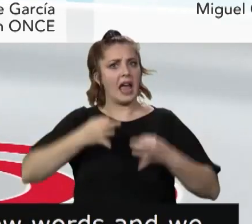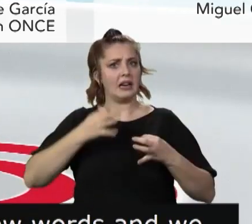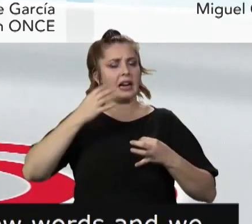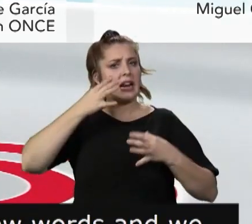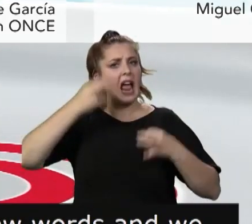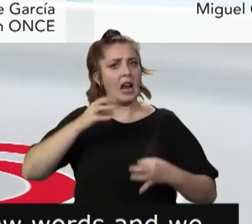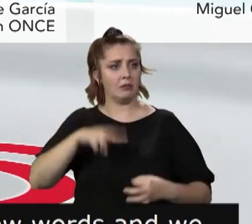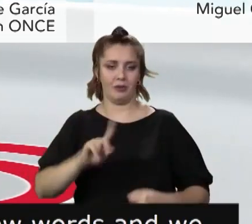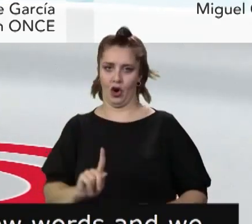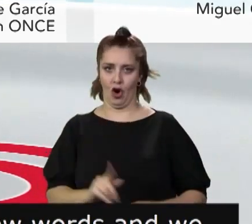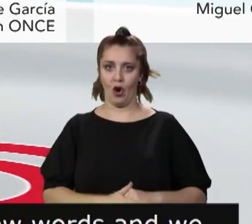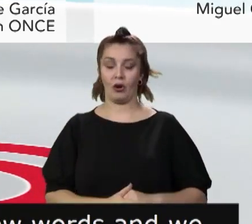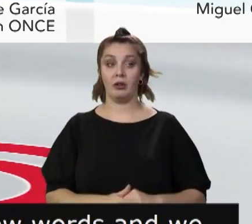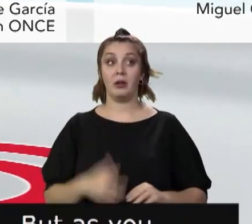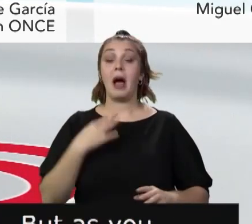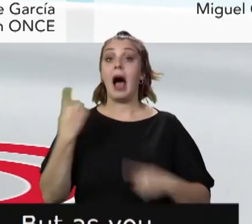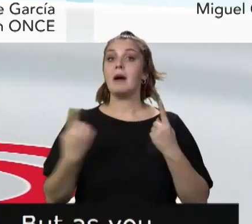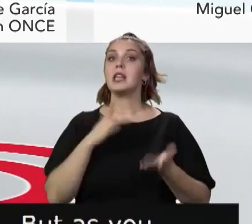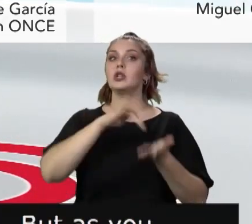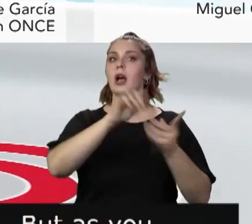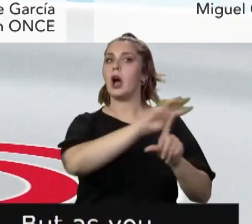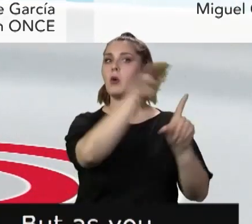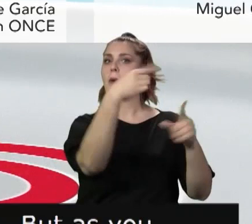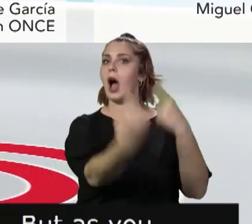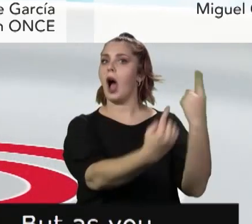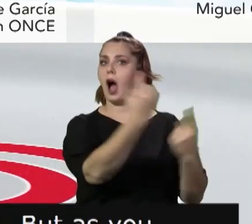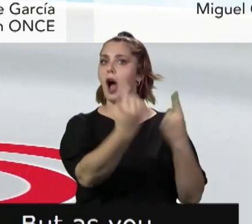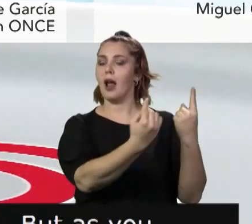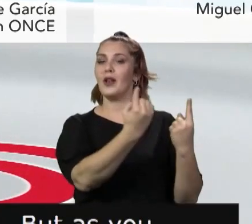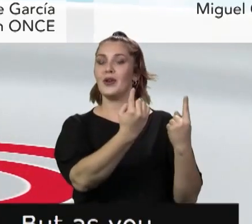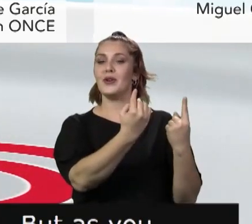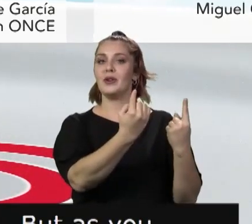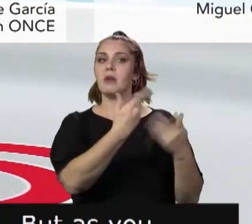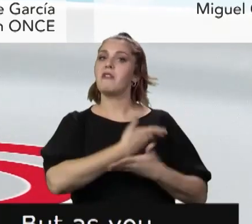not everything is accessible online